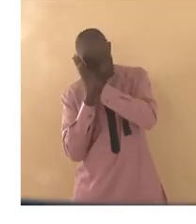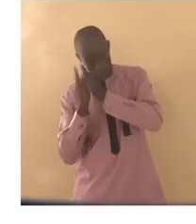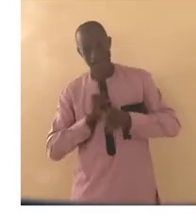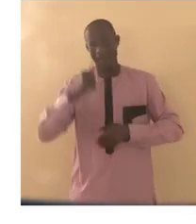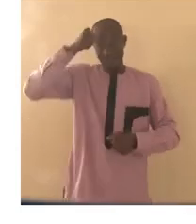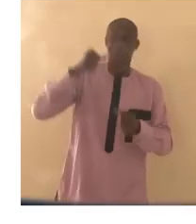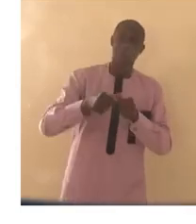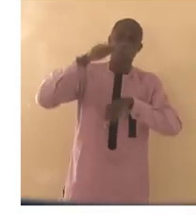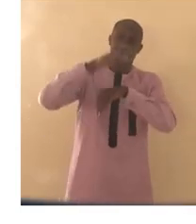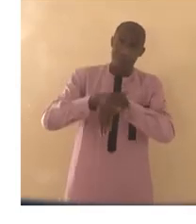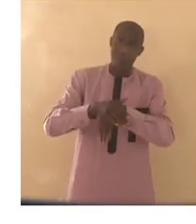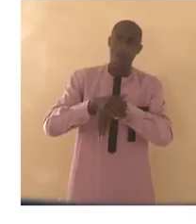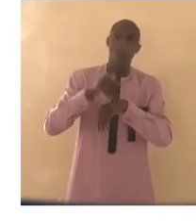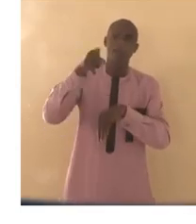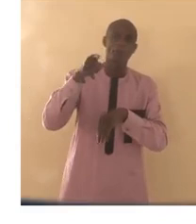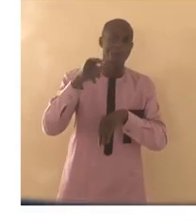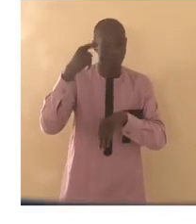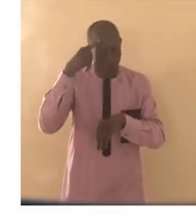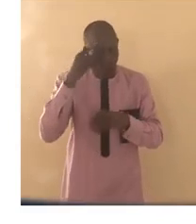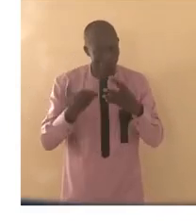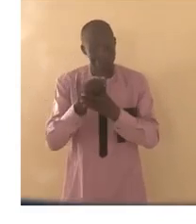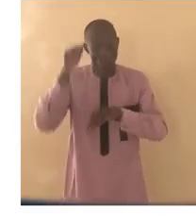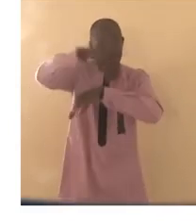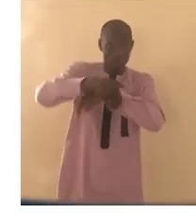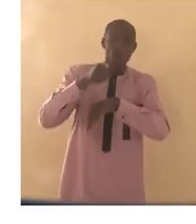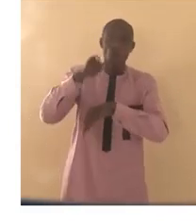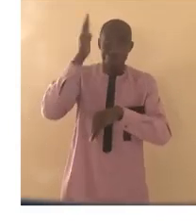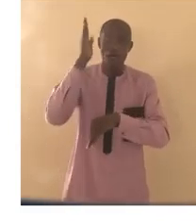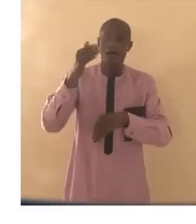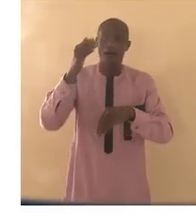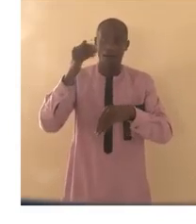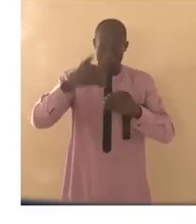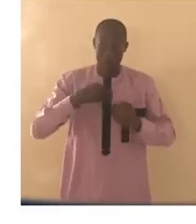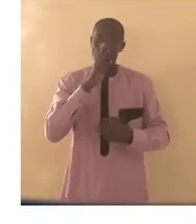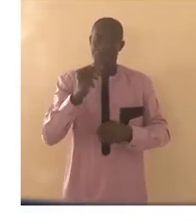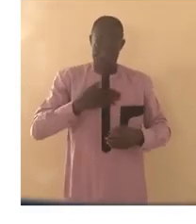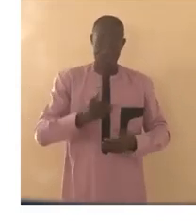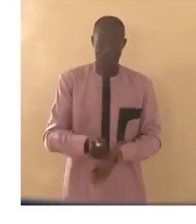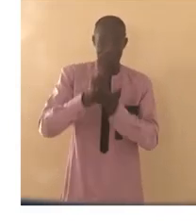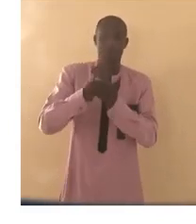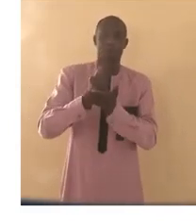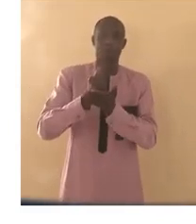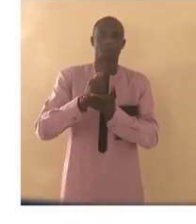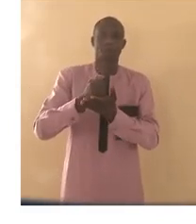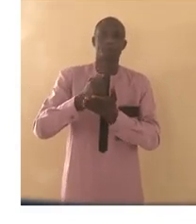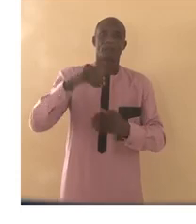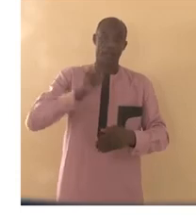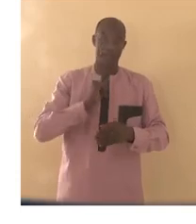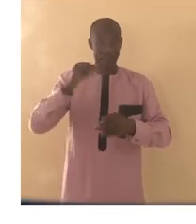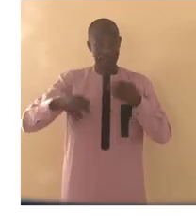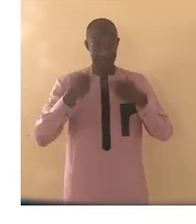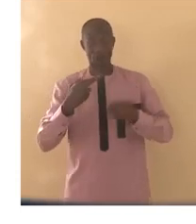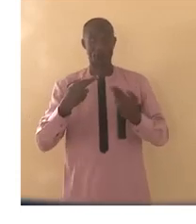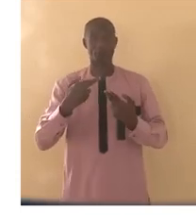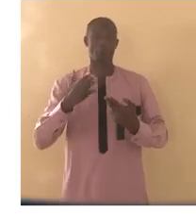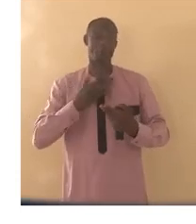you. On you I muse through the night. For you have been my help. In the shadow of your wings I rejoice. My